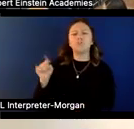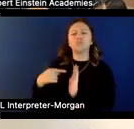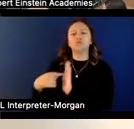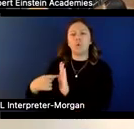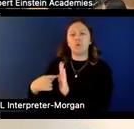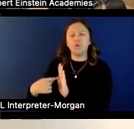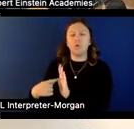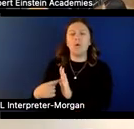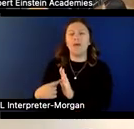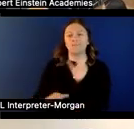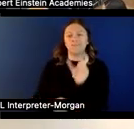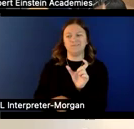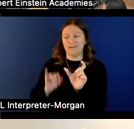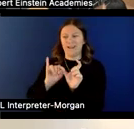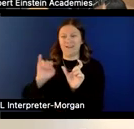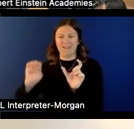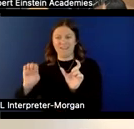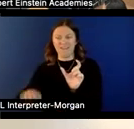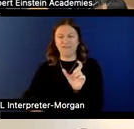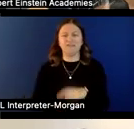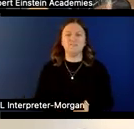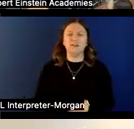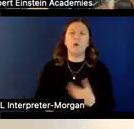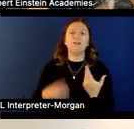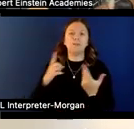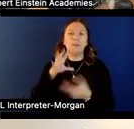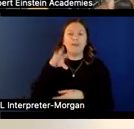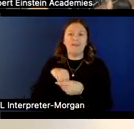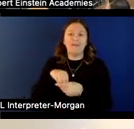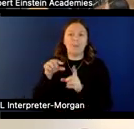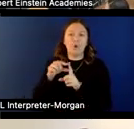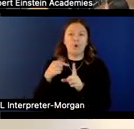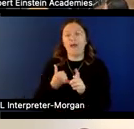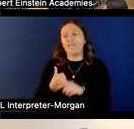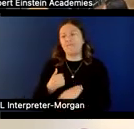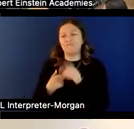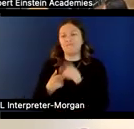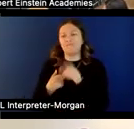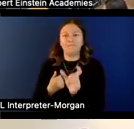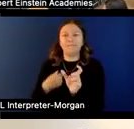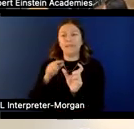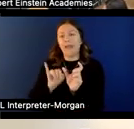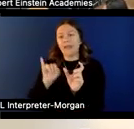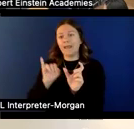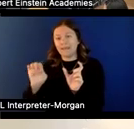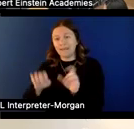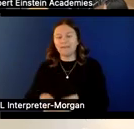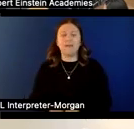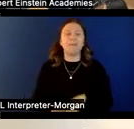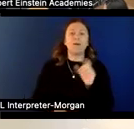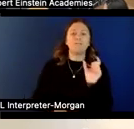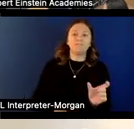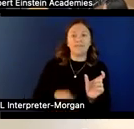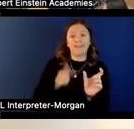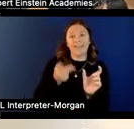Exactly, so it could be, you know, somewhere in the word you have an IE. And somewhere in the word you have the H, but you don't hear it.